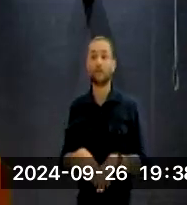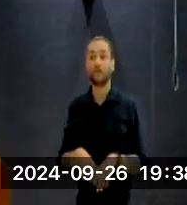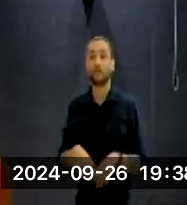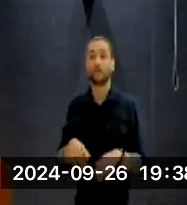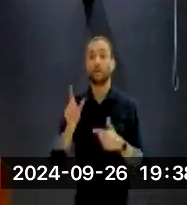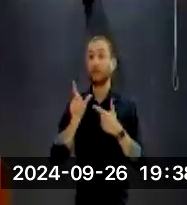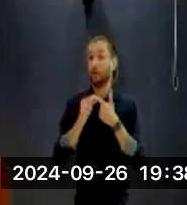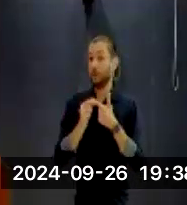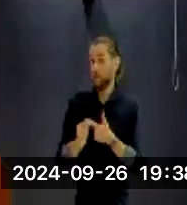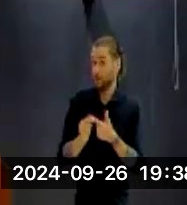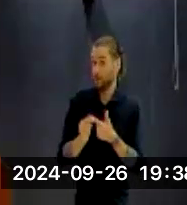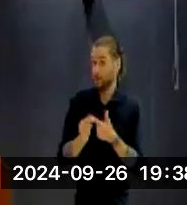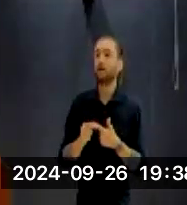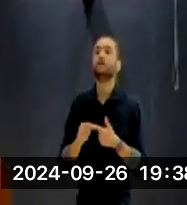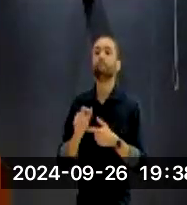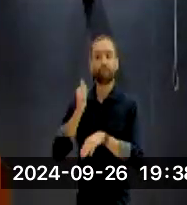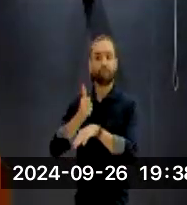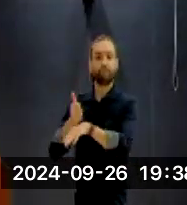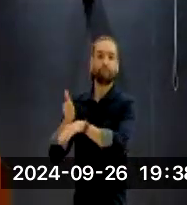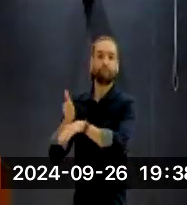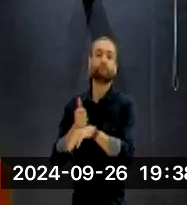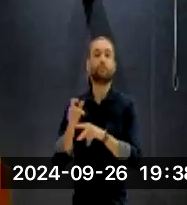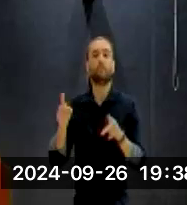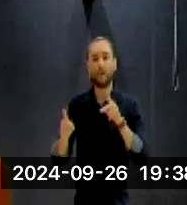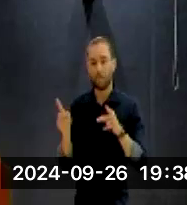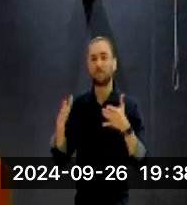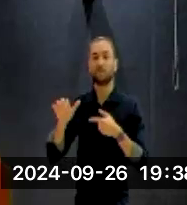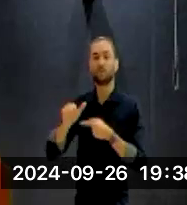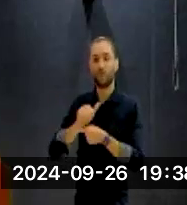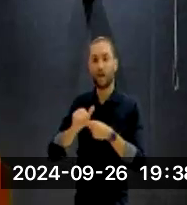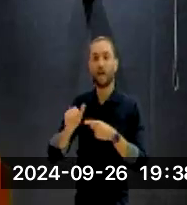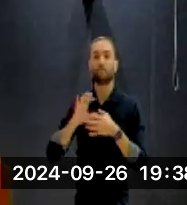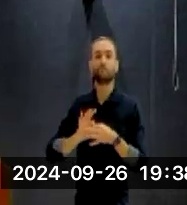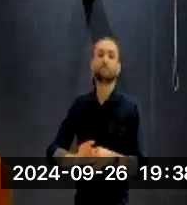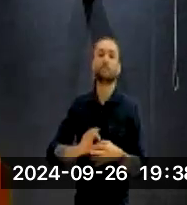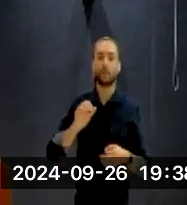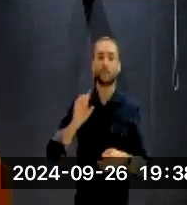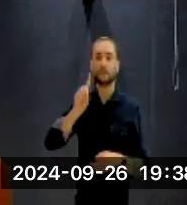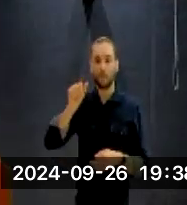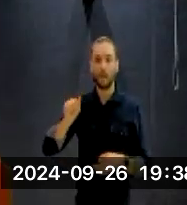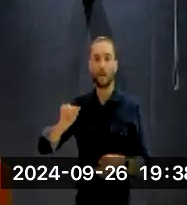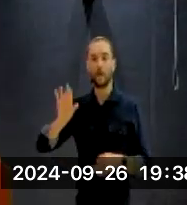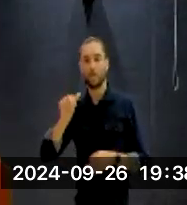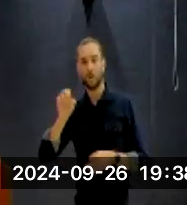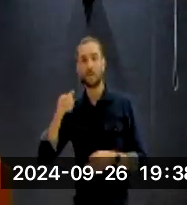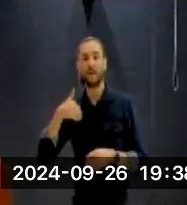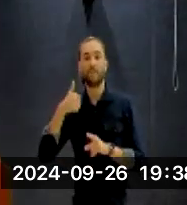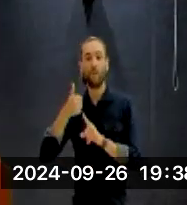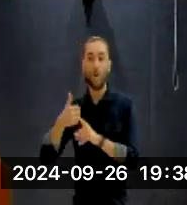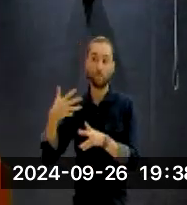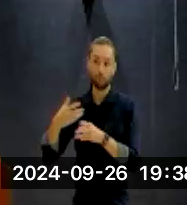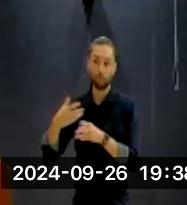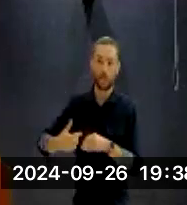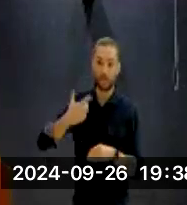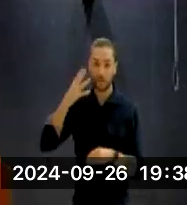2, have people trained on abuse, disabilities, and with lived experience with both disability